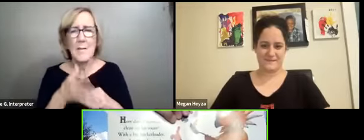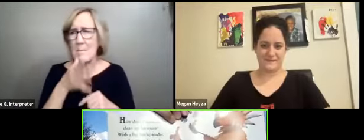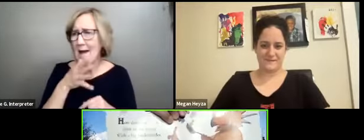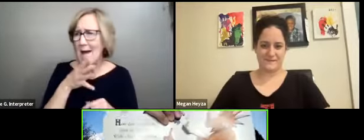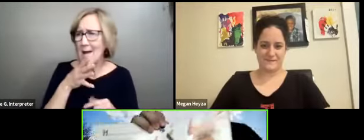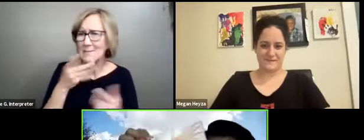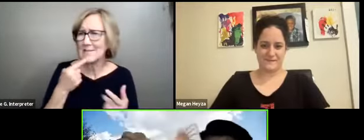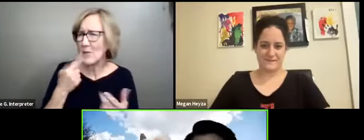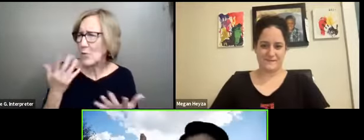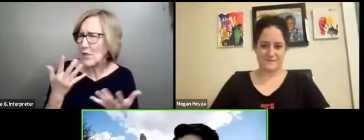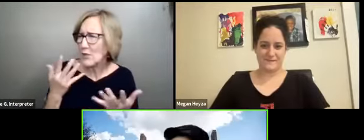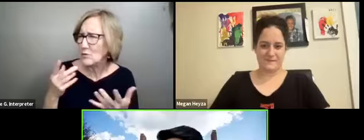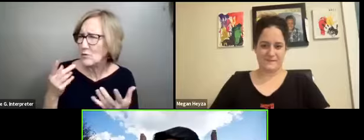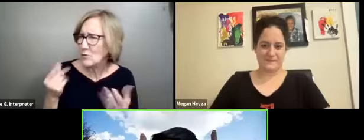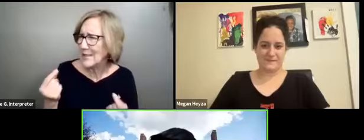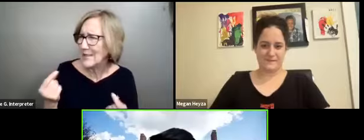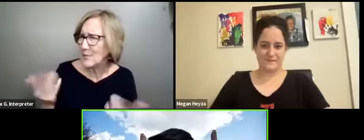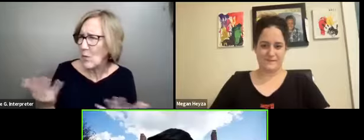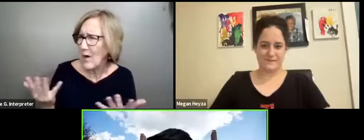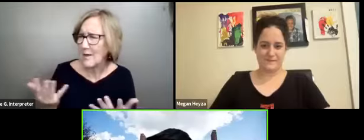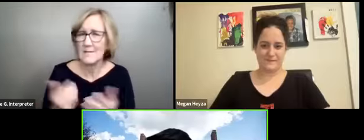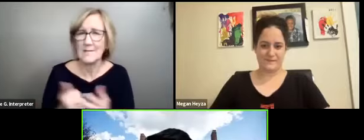doing?